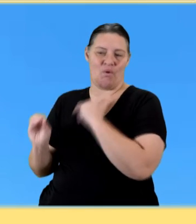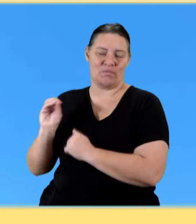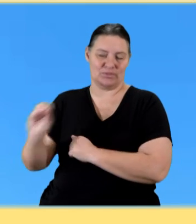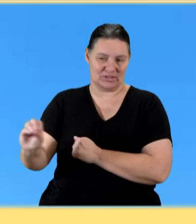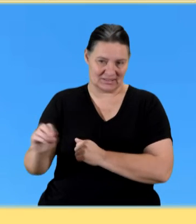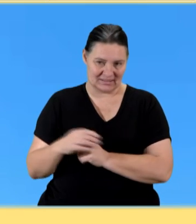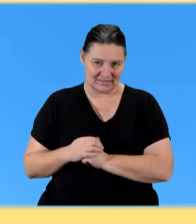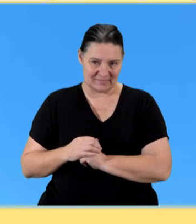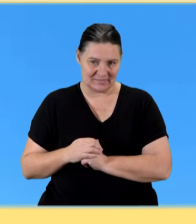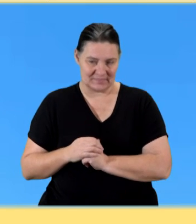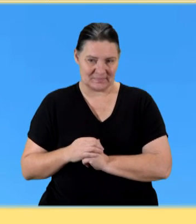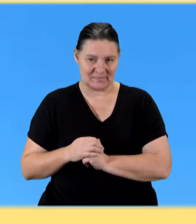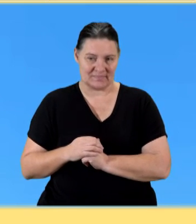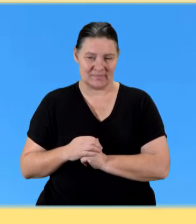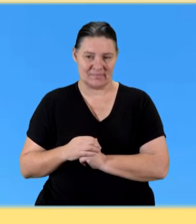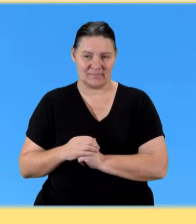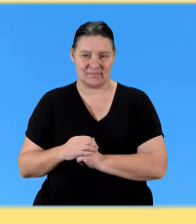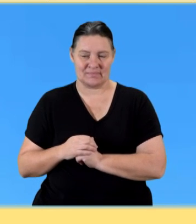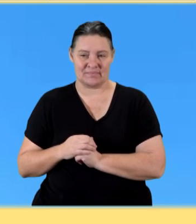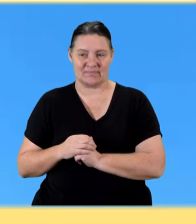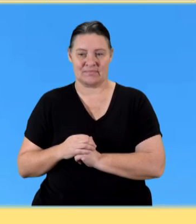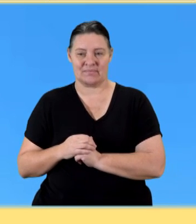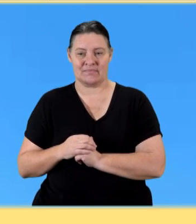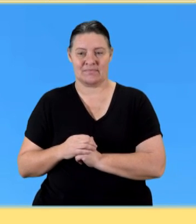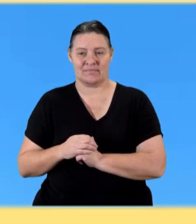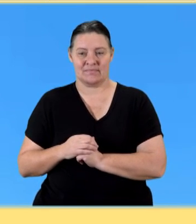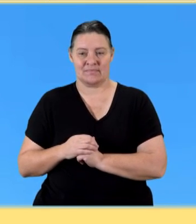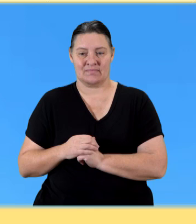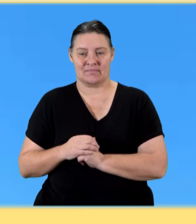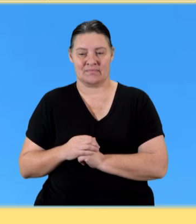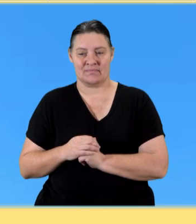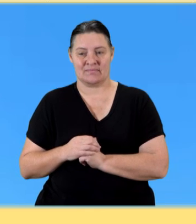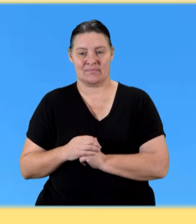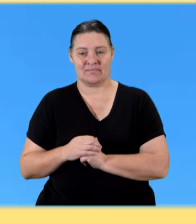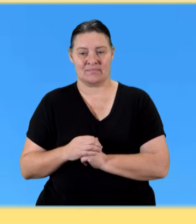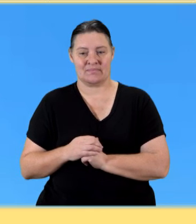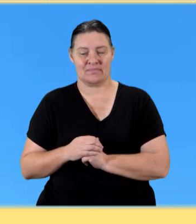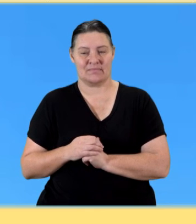That means our creditors control account is correct. We will correct when we